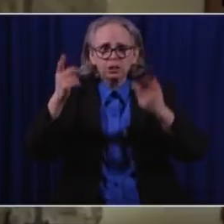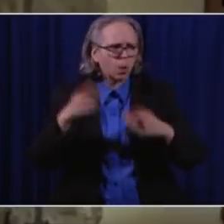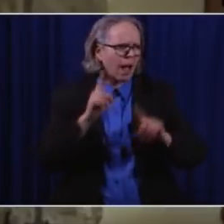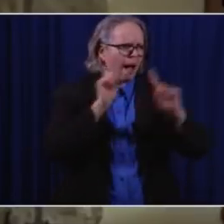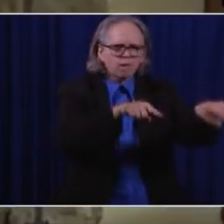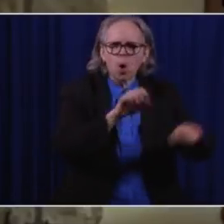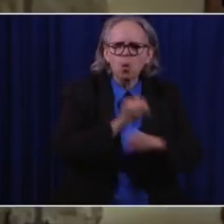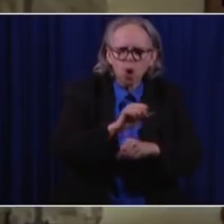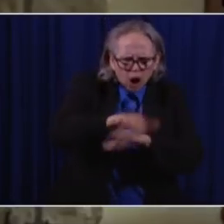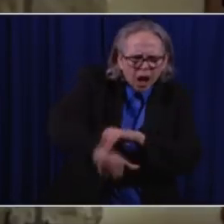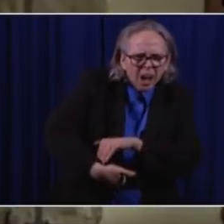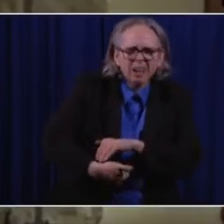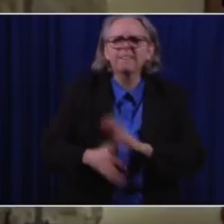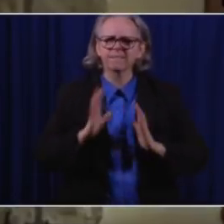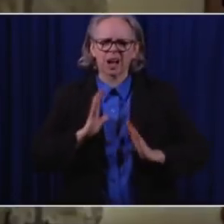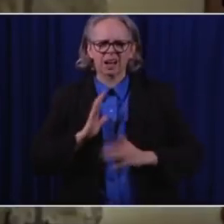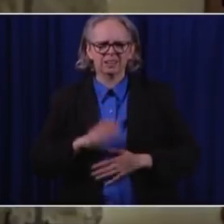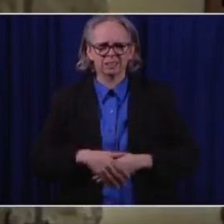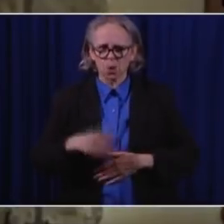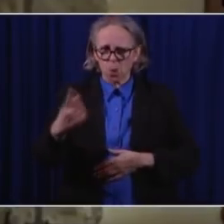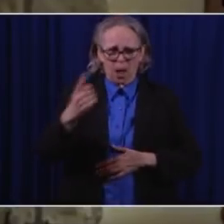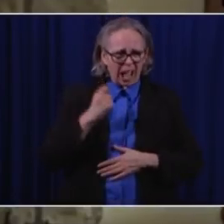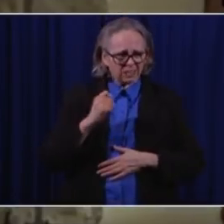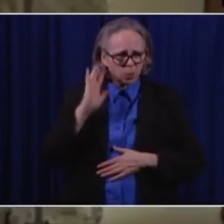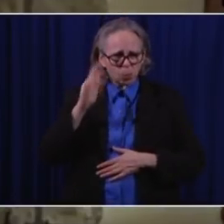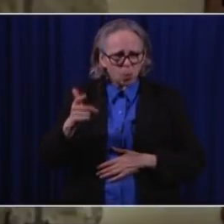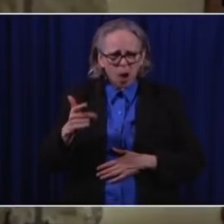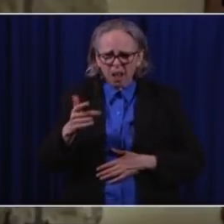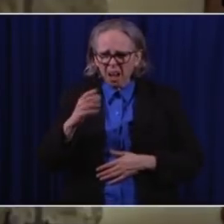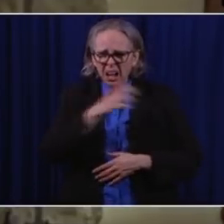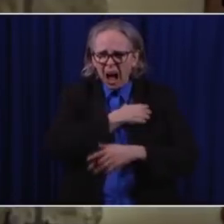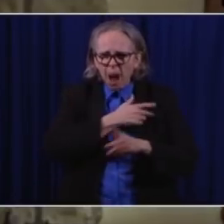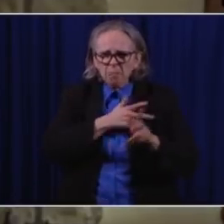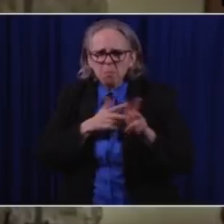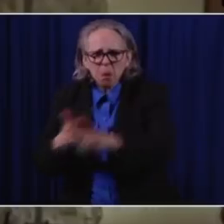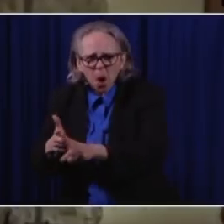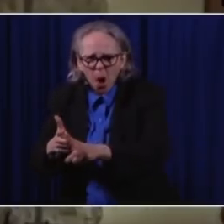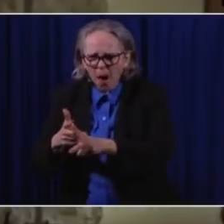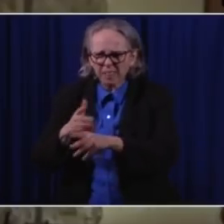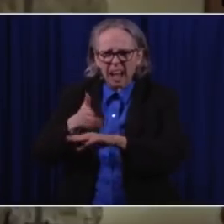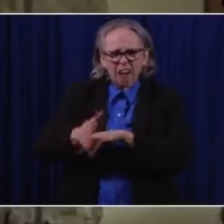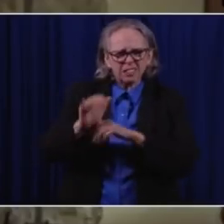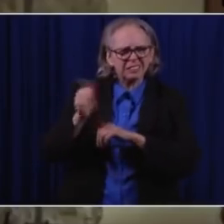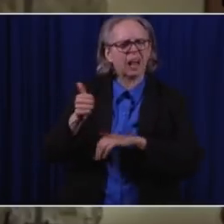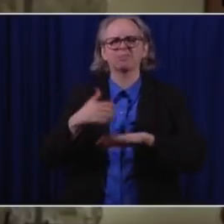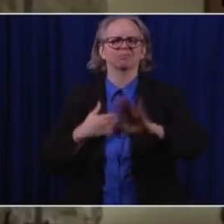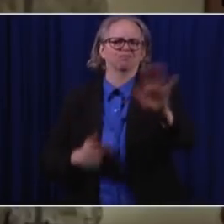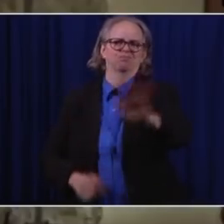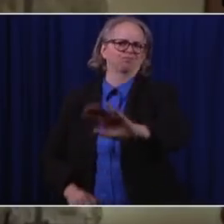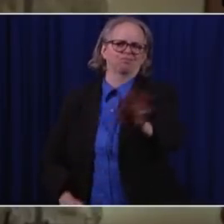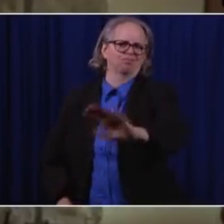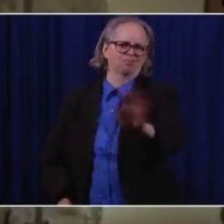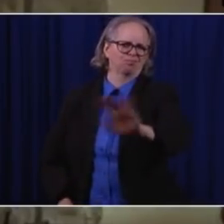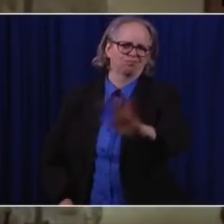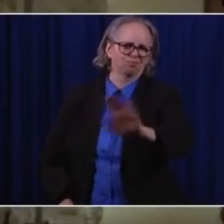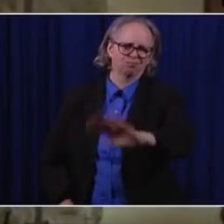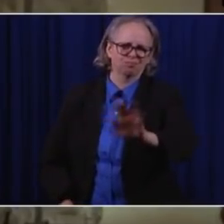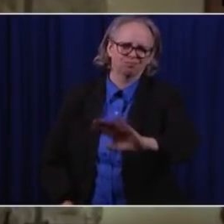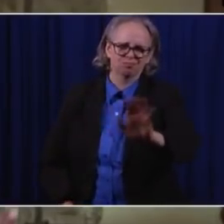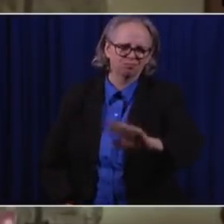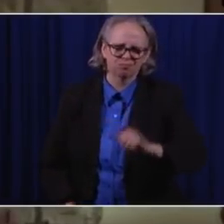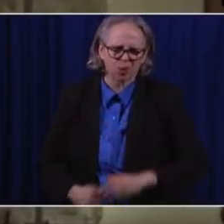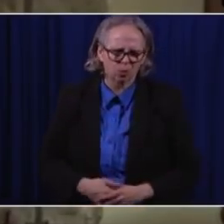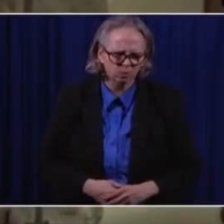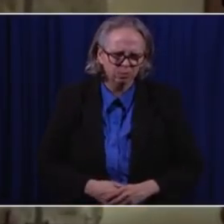regard to pulling someone over, we don't anticipate this. We don't anticipate that police will go pull someone over if they see them driving at night. We